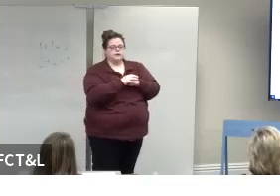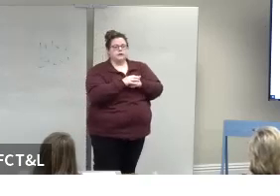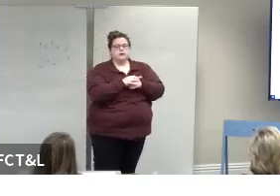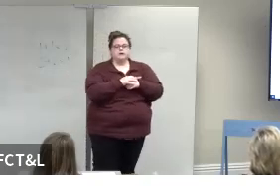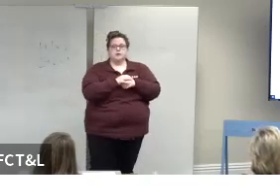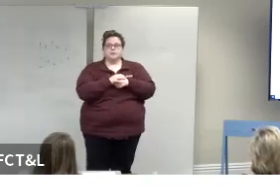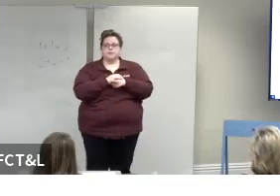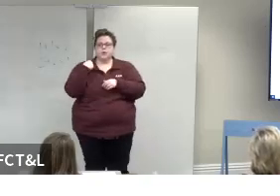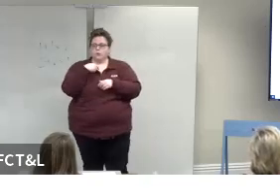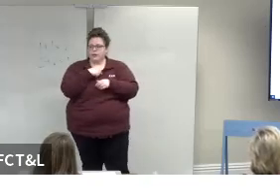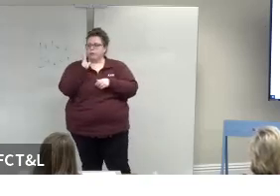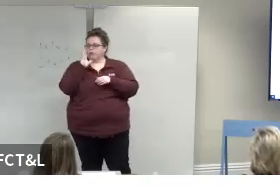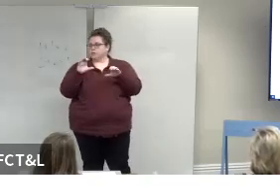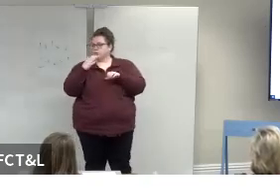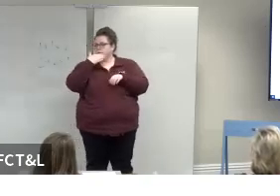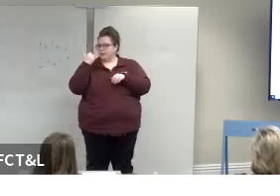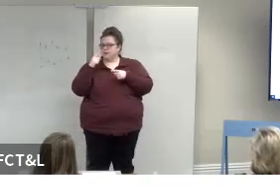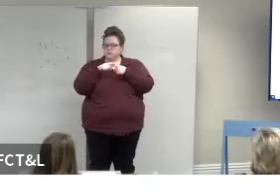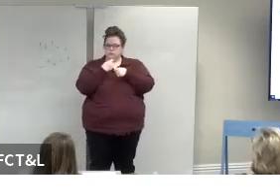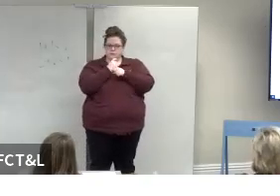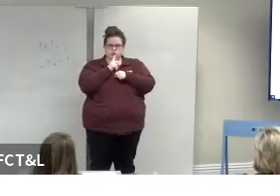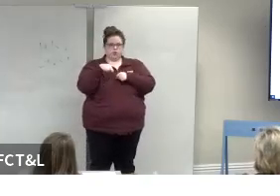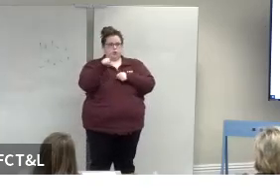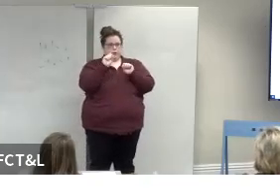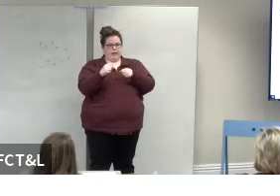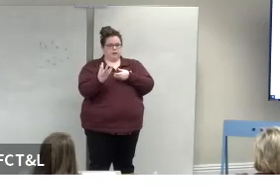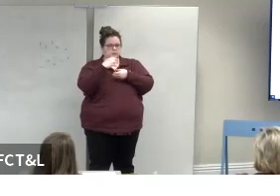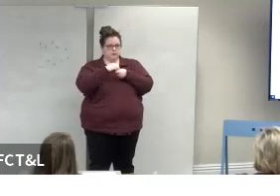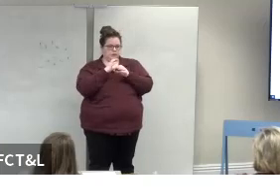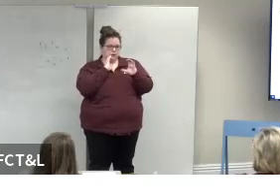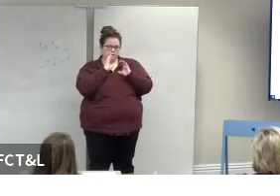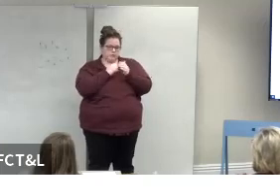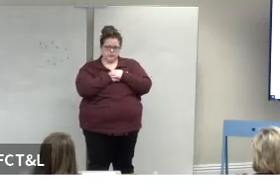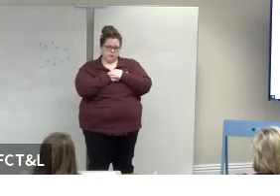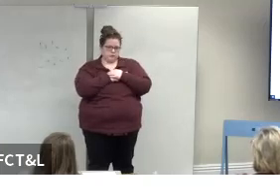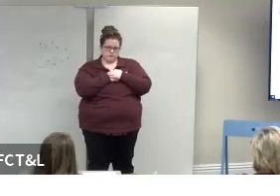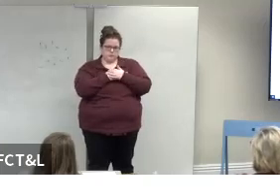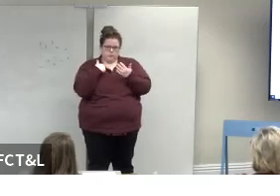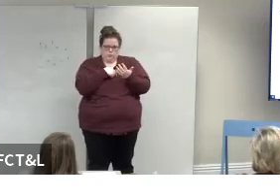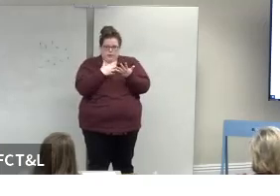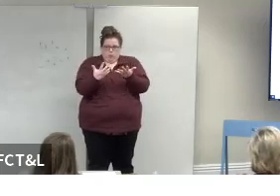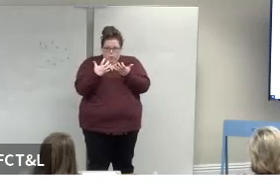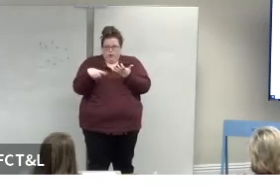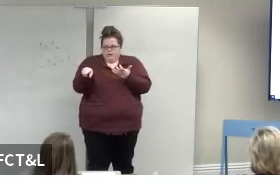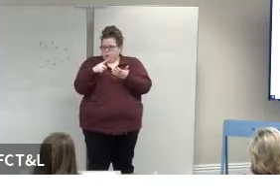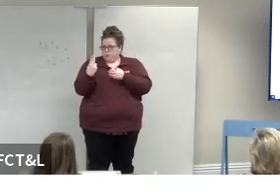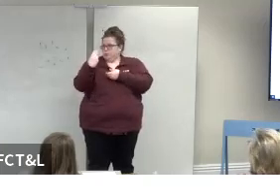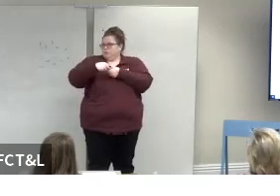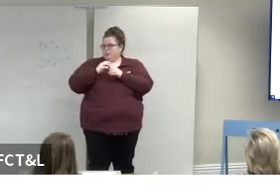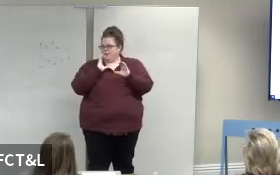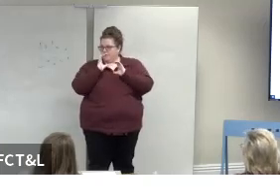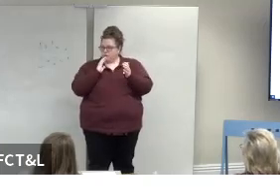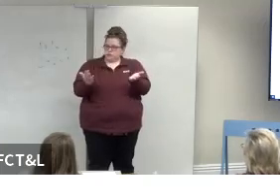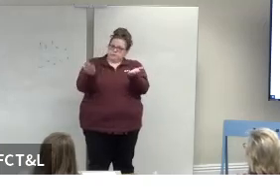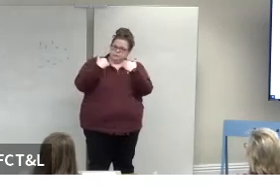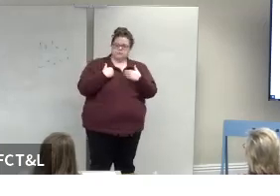join. Don't be afraid to do so. We will do our best to make sure that you can be involved in the conversation. So we